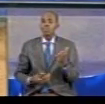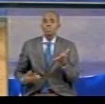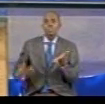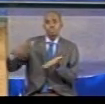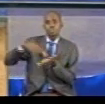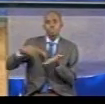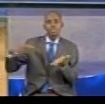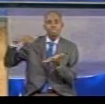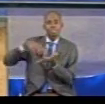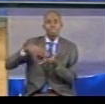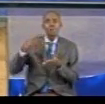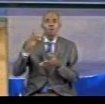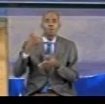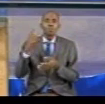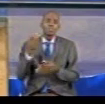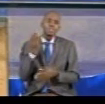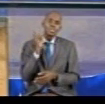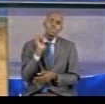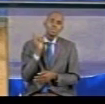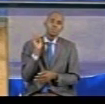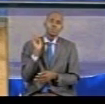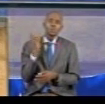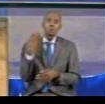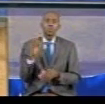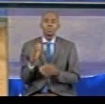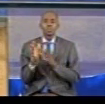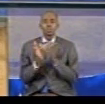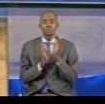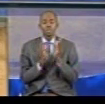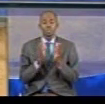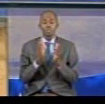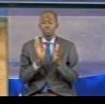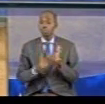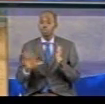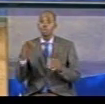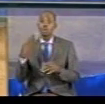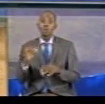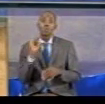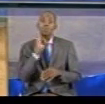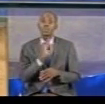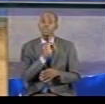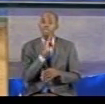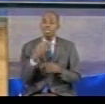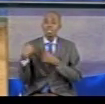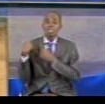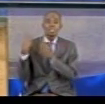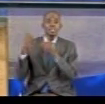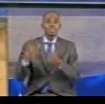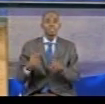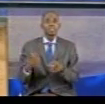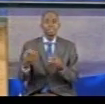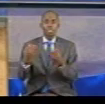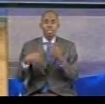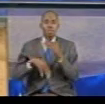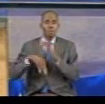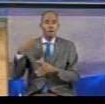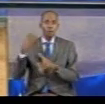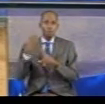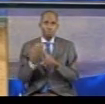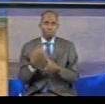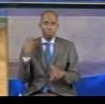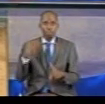Israel since they came out of Egypt until the time they almost entered into the land